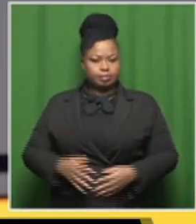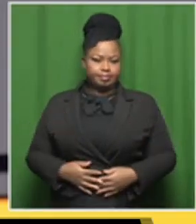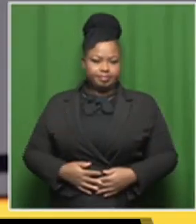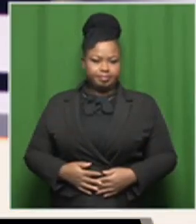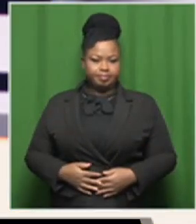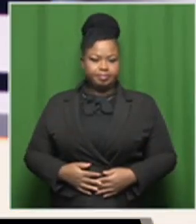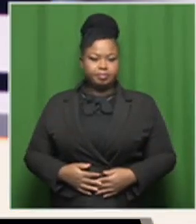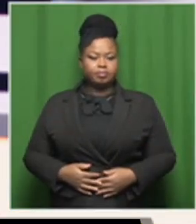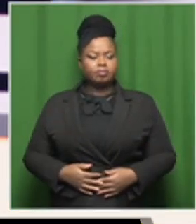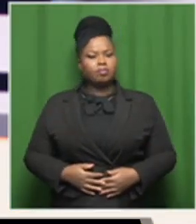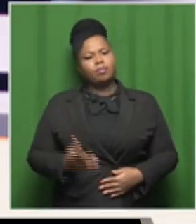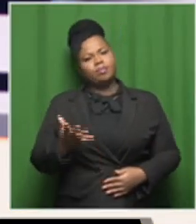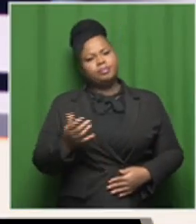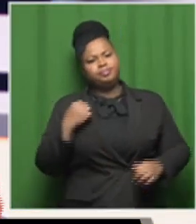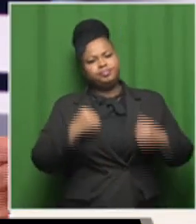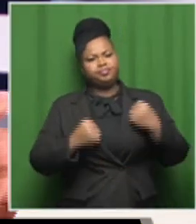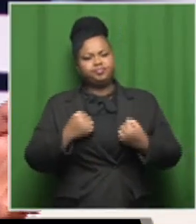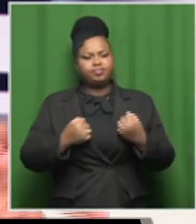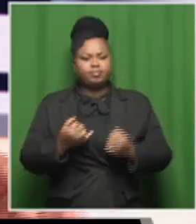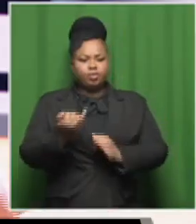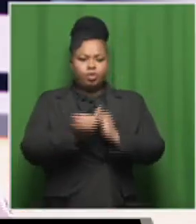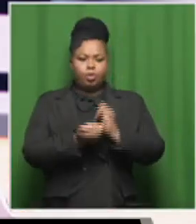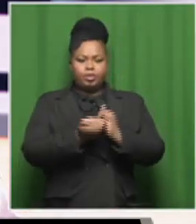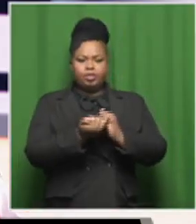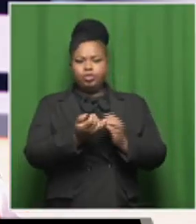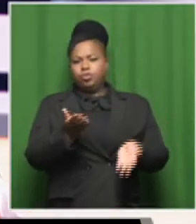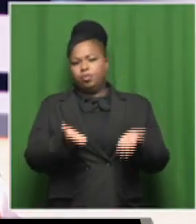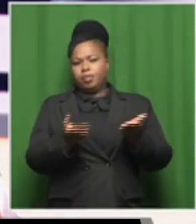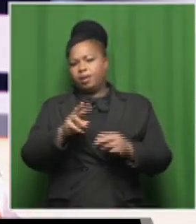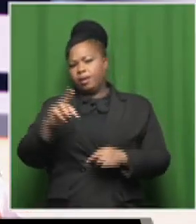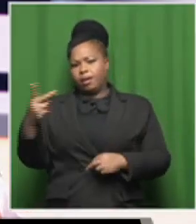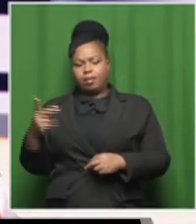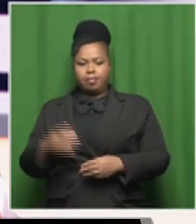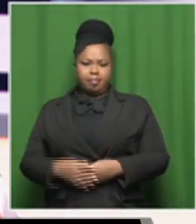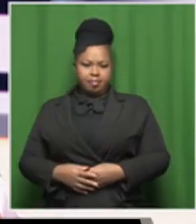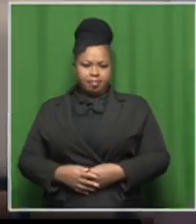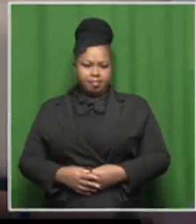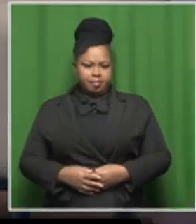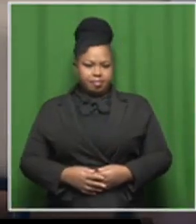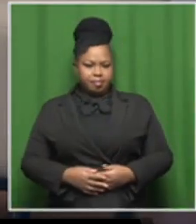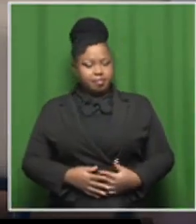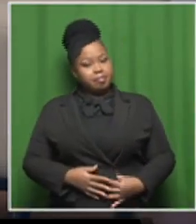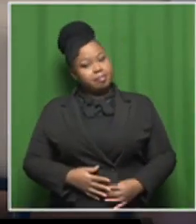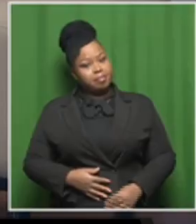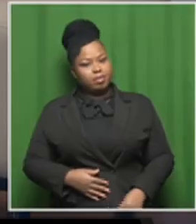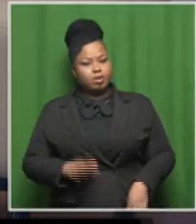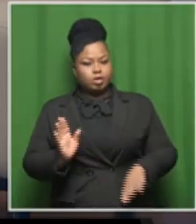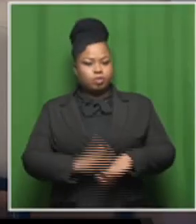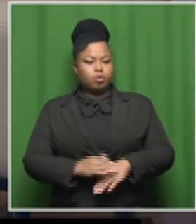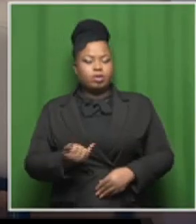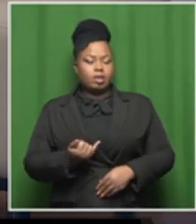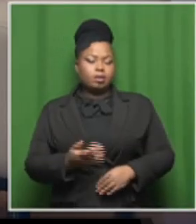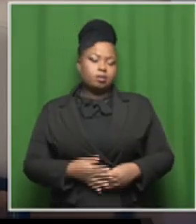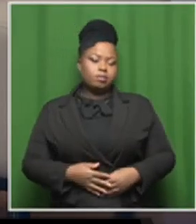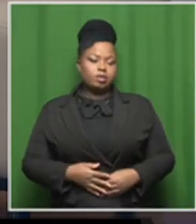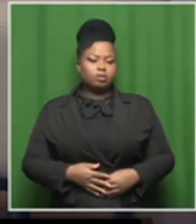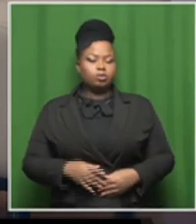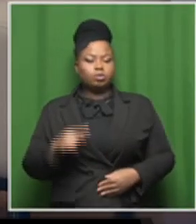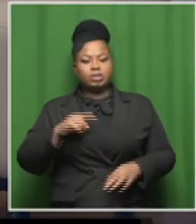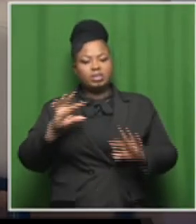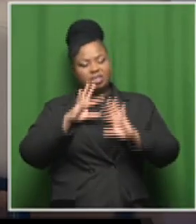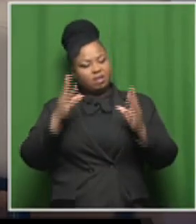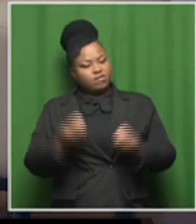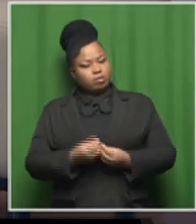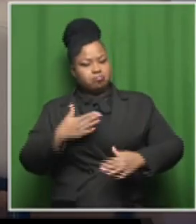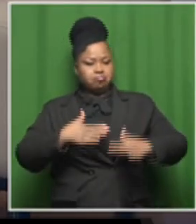Yeah, but then how do this race compares to other races? So this is more, I would say, endurance. Of course, everything's endurance,